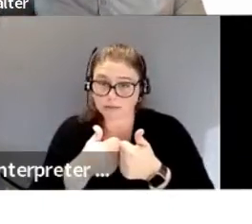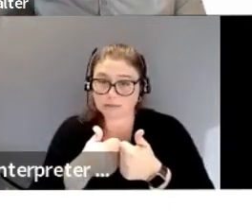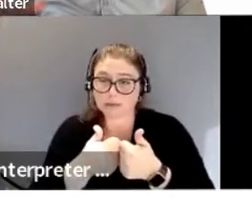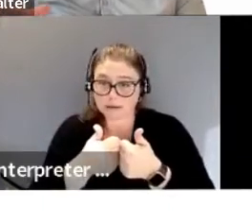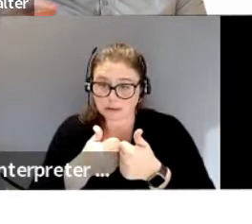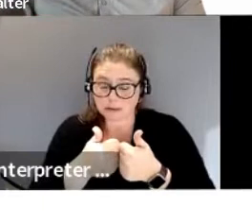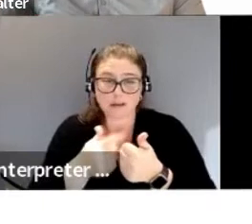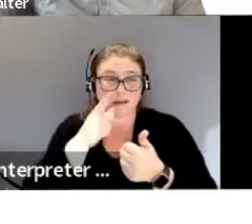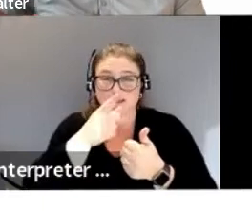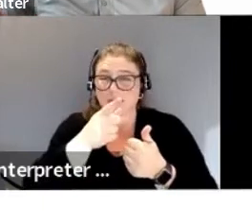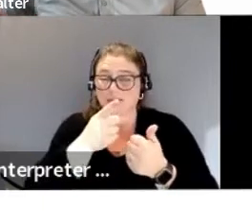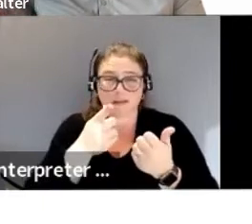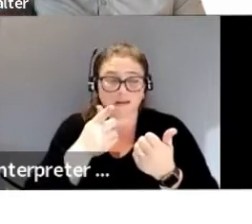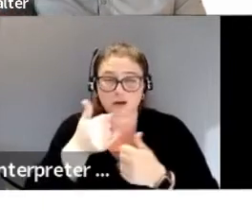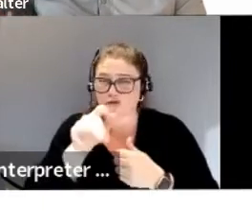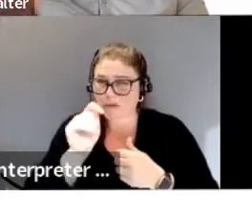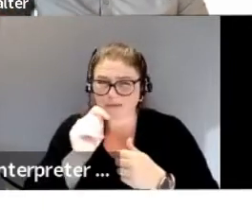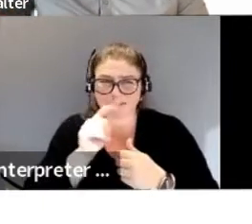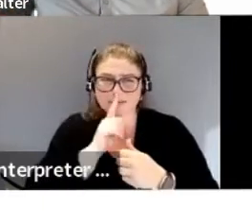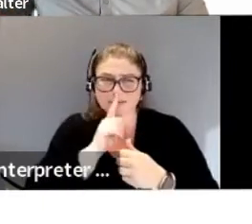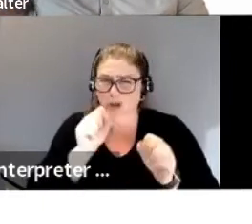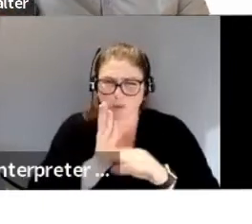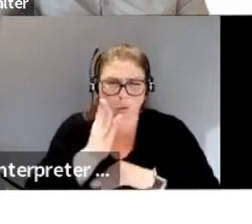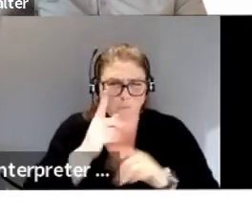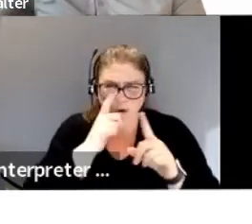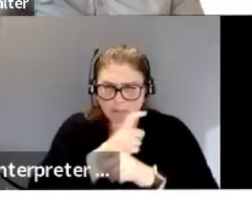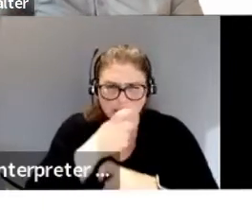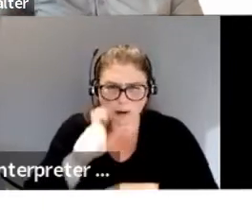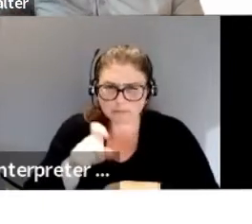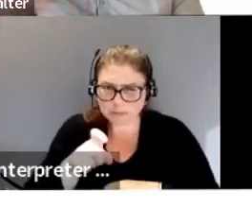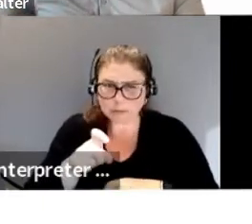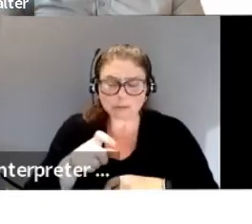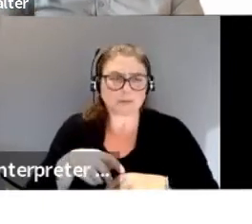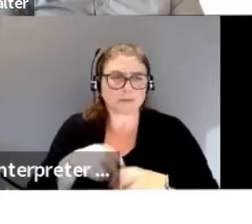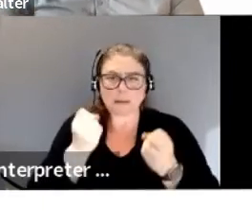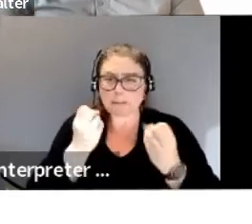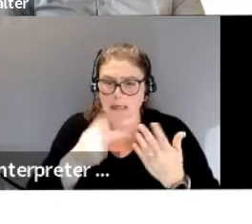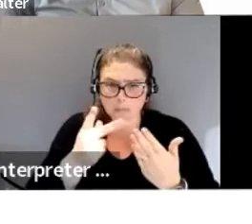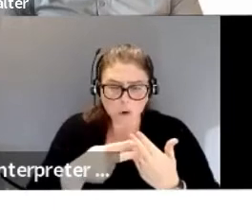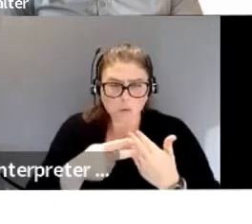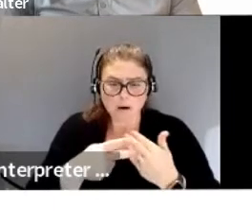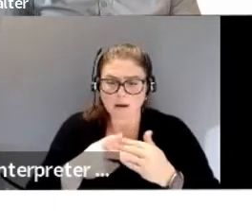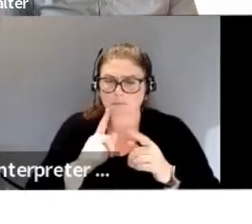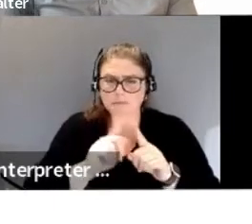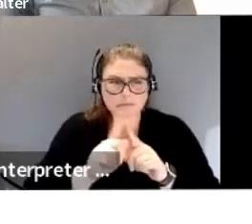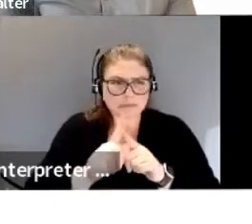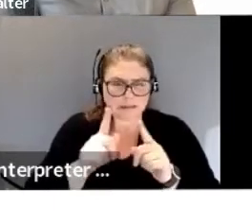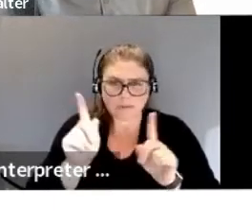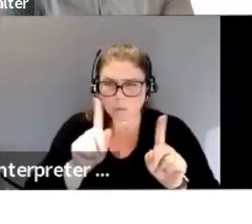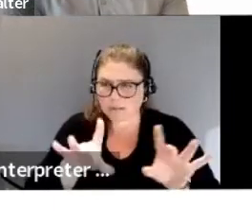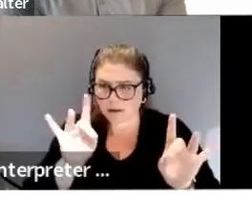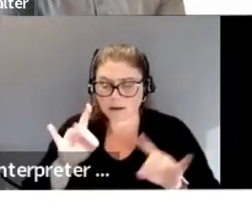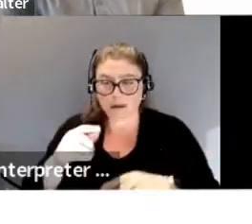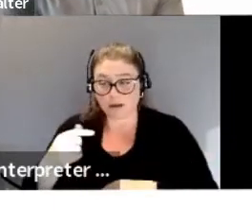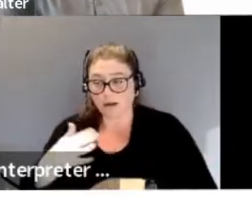space. There's a lot out there, a lot of information, a lot of programs. On Pocketed, for example, we have over 1,000 programs available to you. And